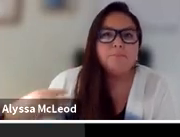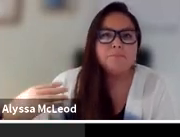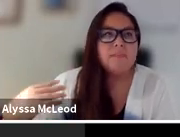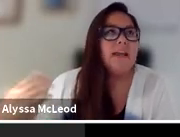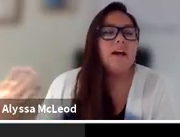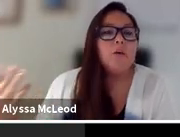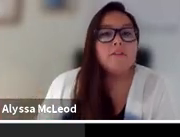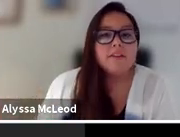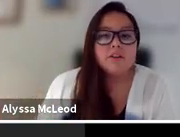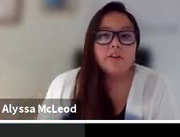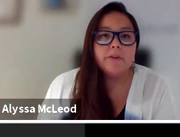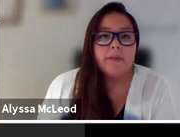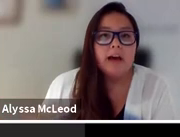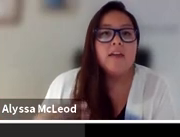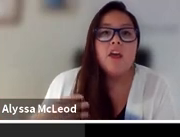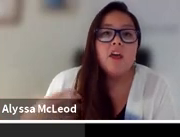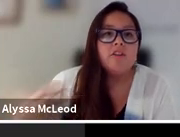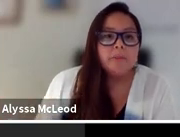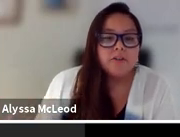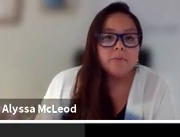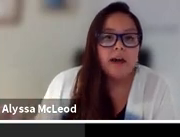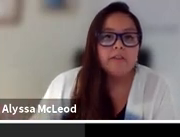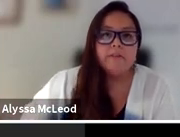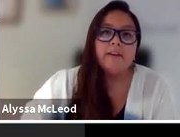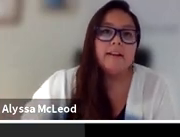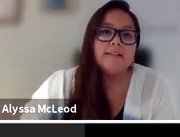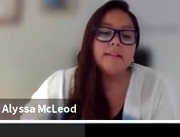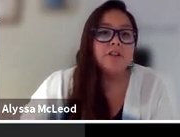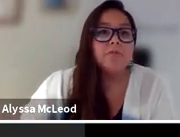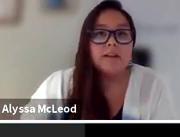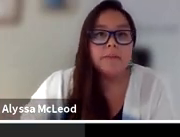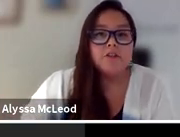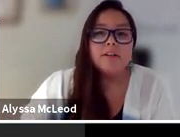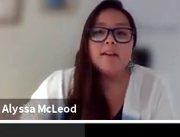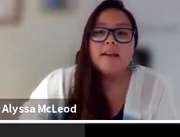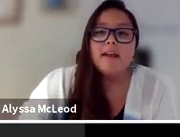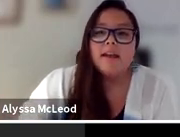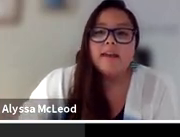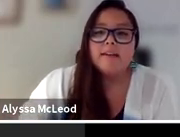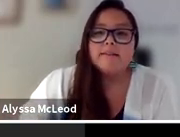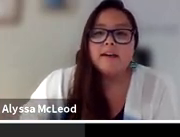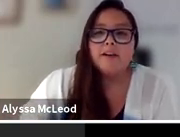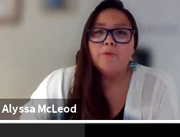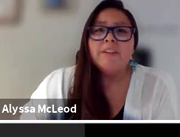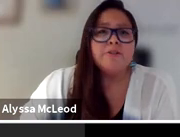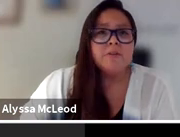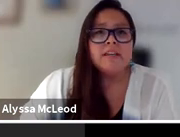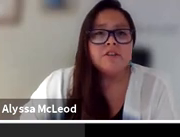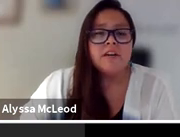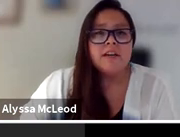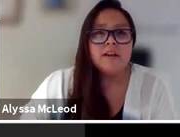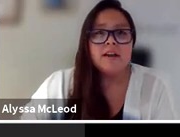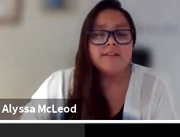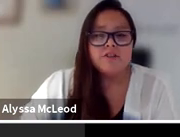paths, whether that's their career path, their personal path of revitalization, reclamation, and really